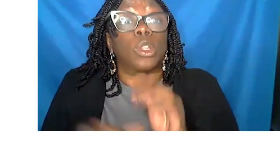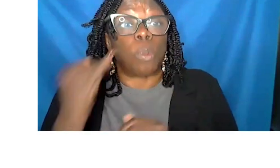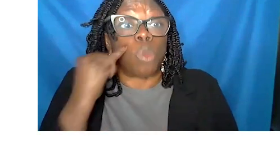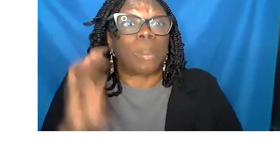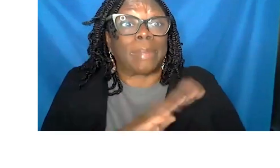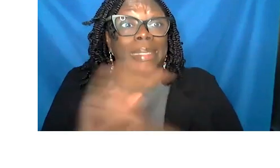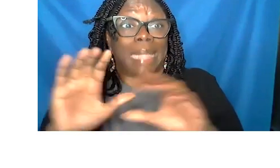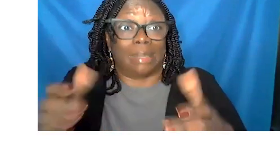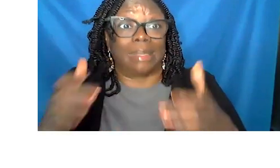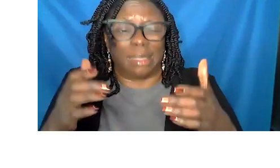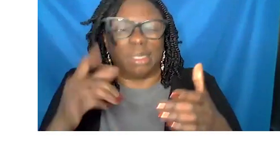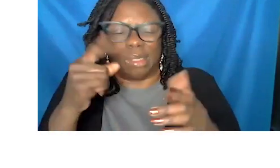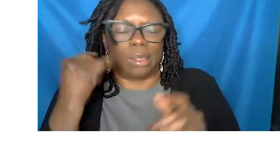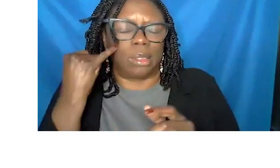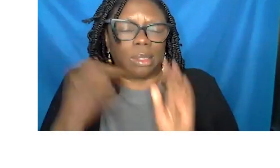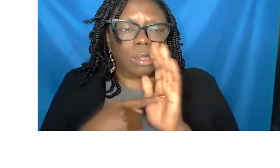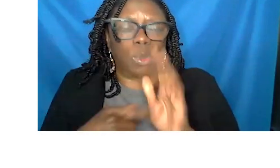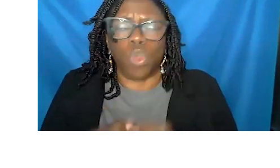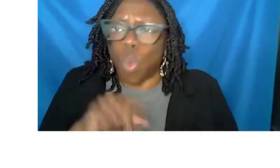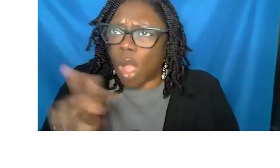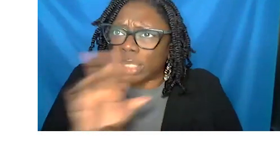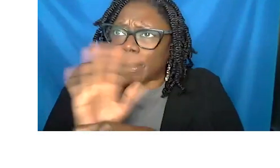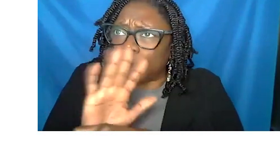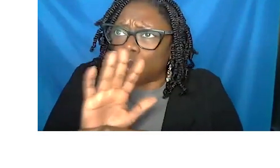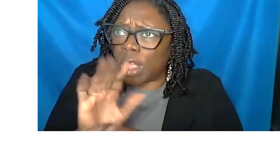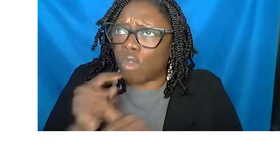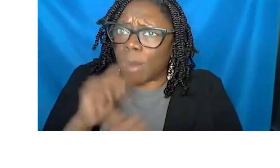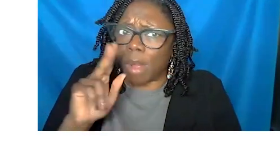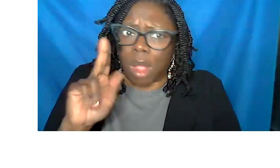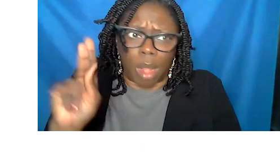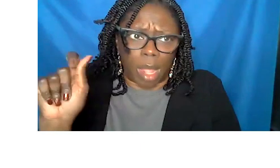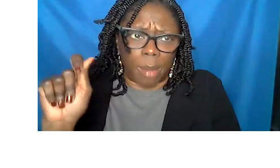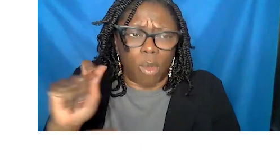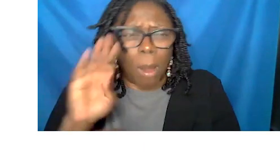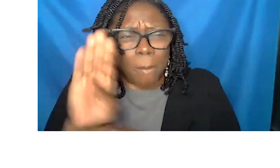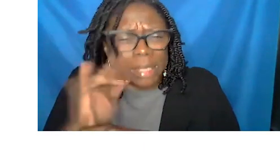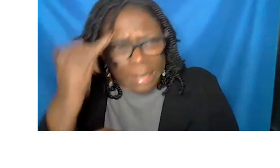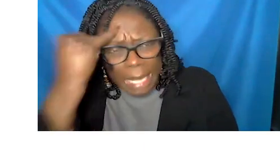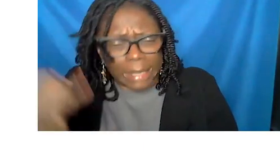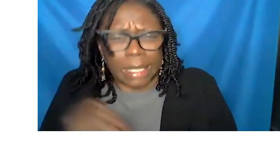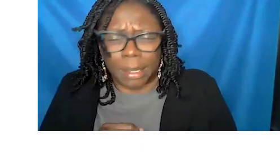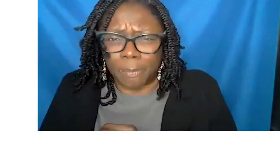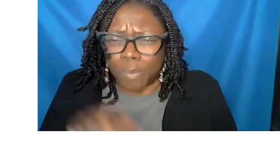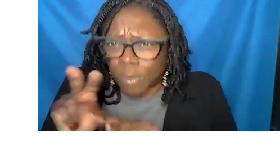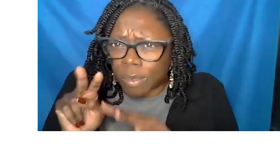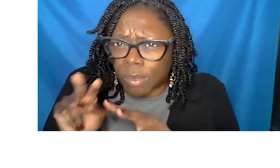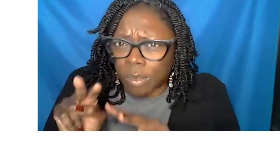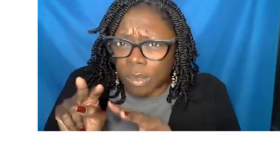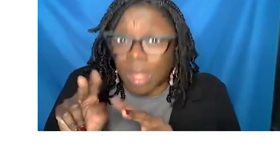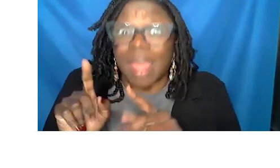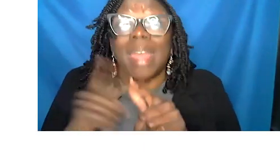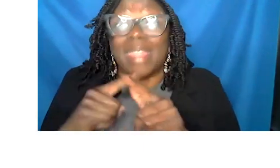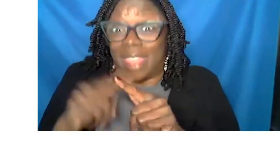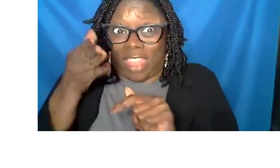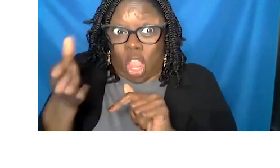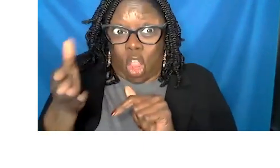class and you're watching a video from Khan Academy about a particular business concept, they have the platform